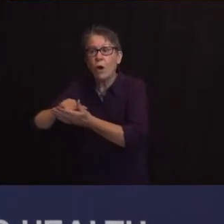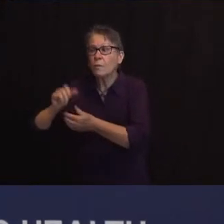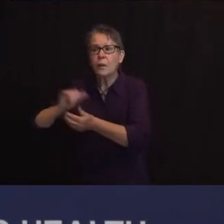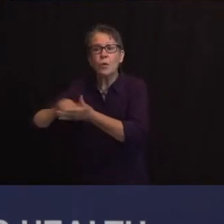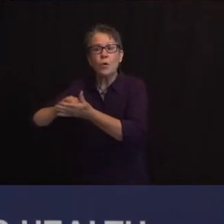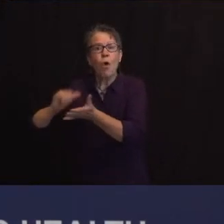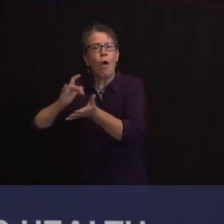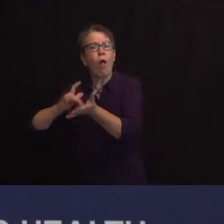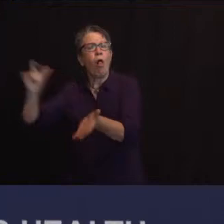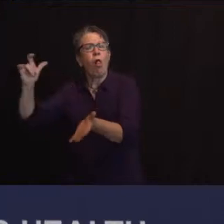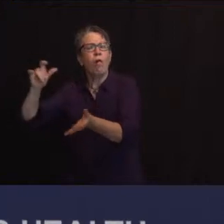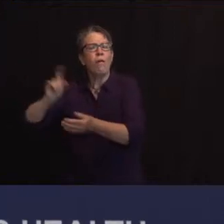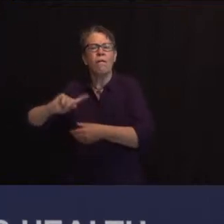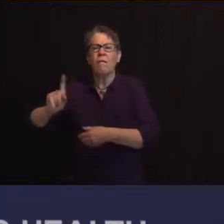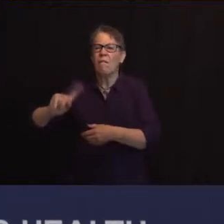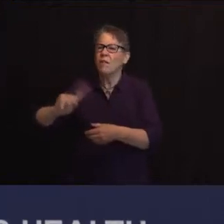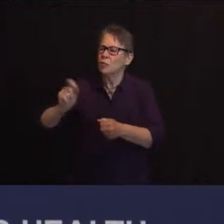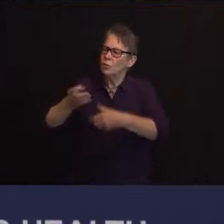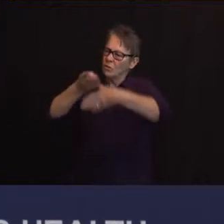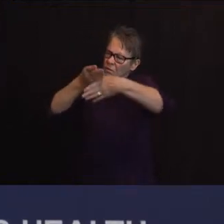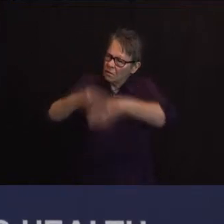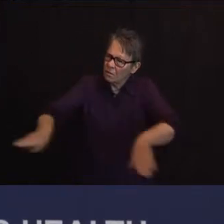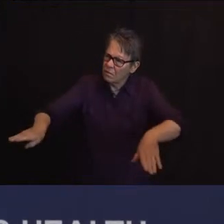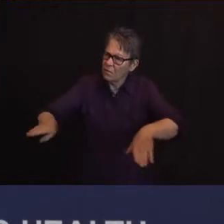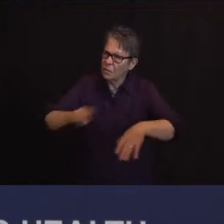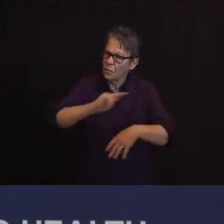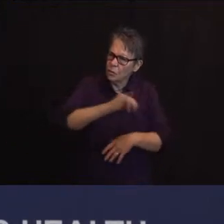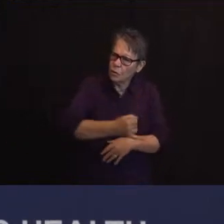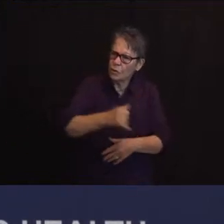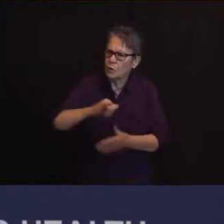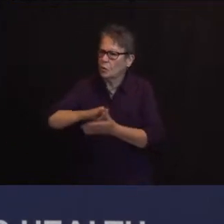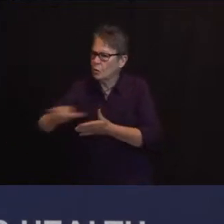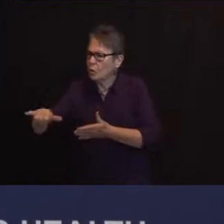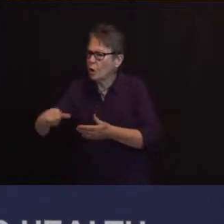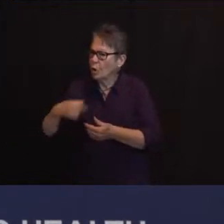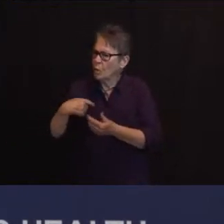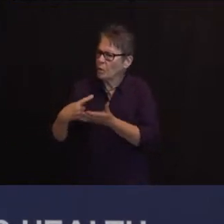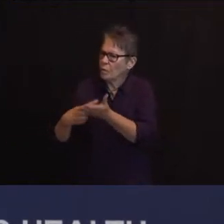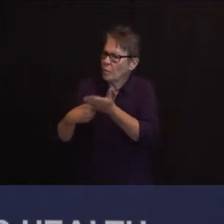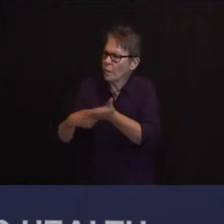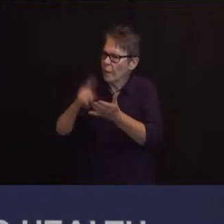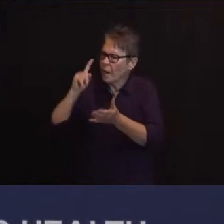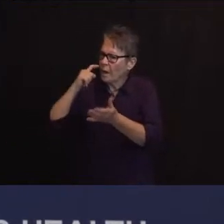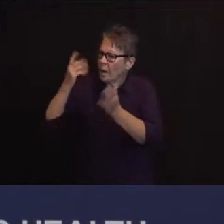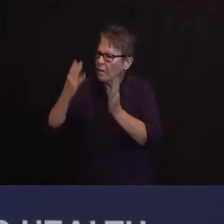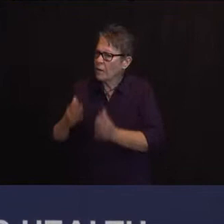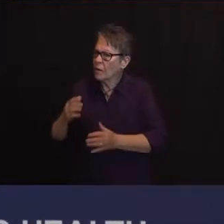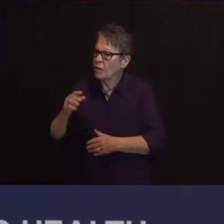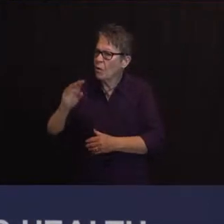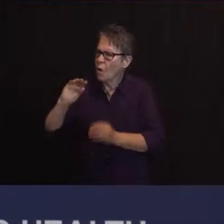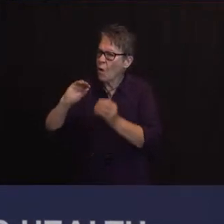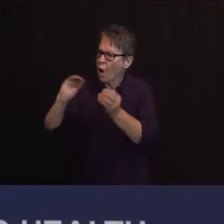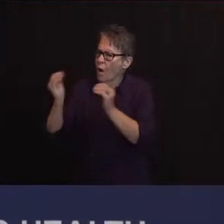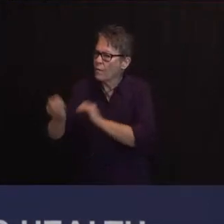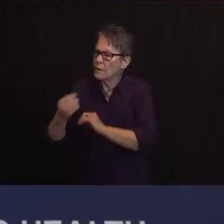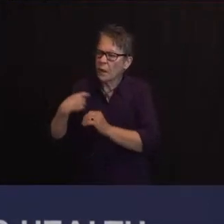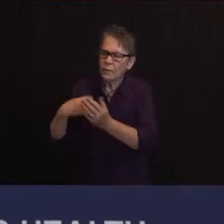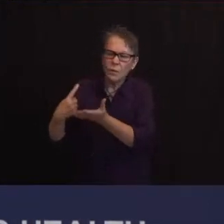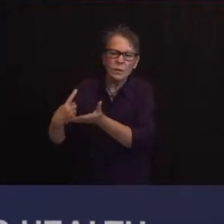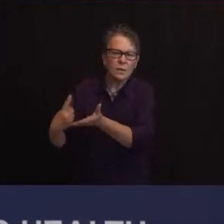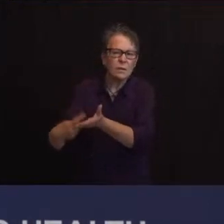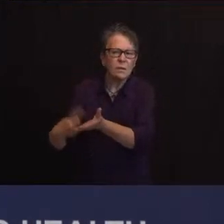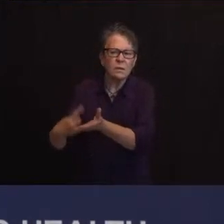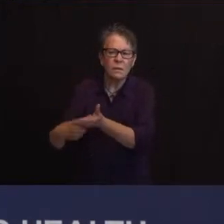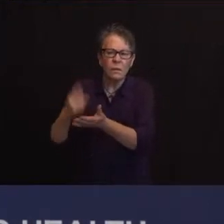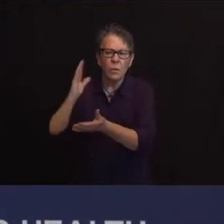the past since I've come into office. I've not spoken to him personally about it of late, but that's something we're going to be vigilant on.